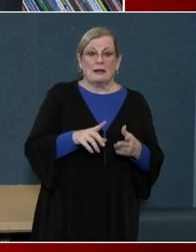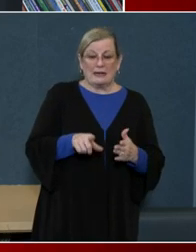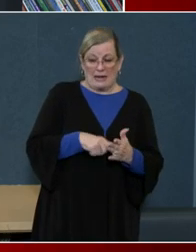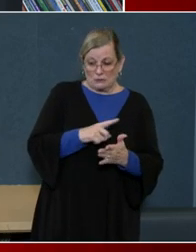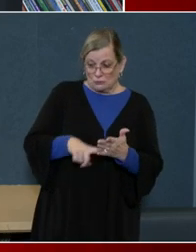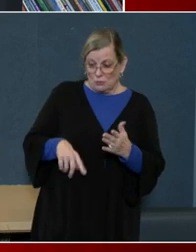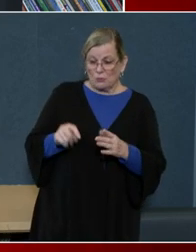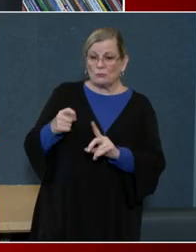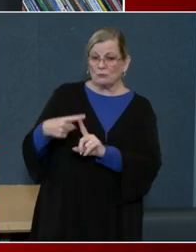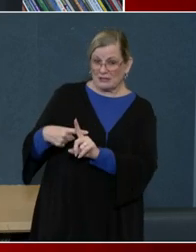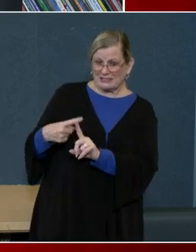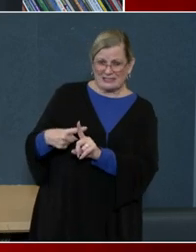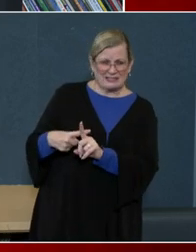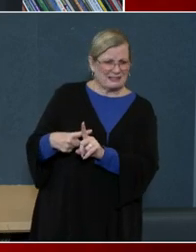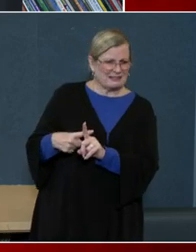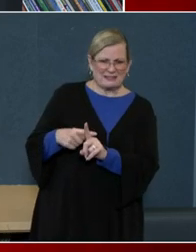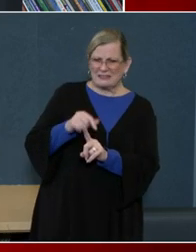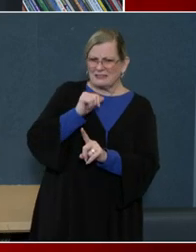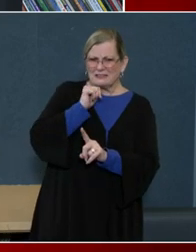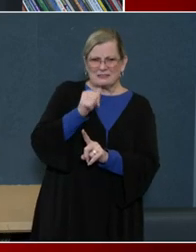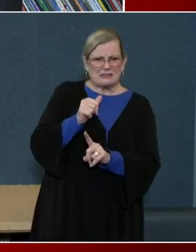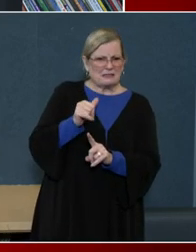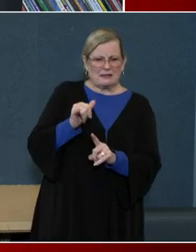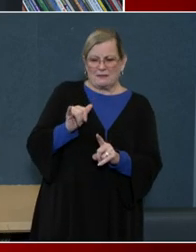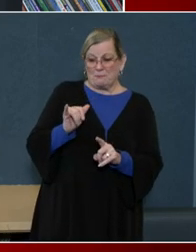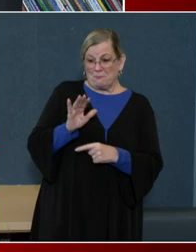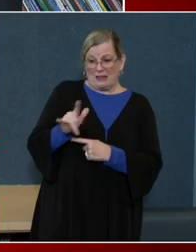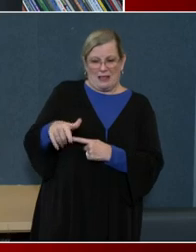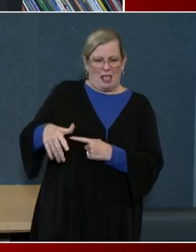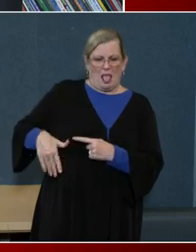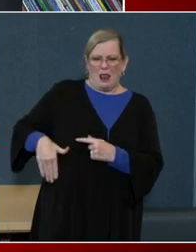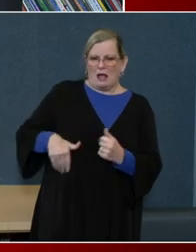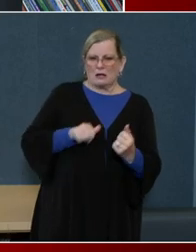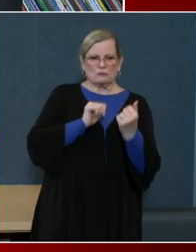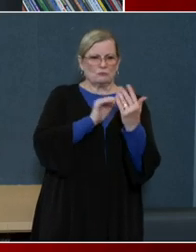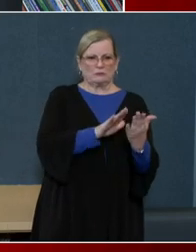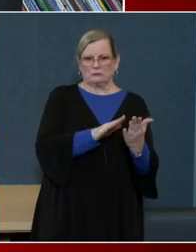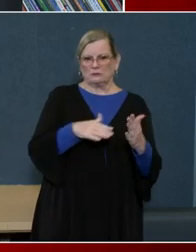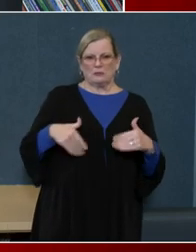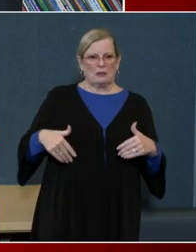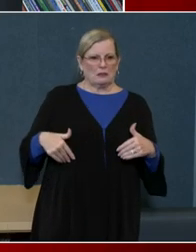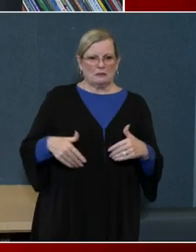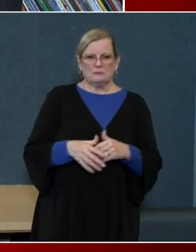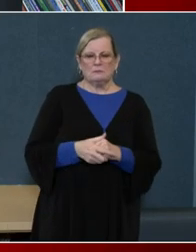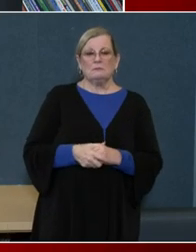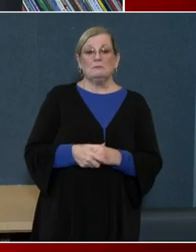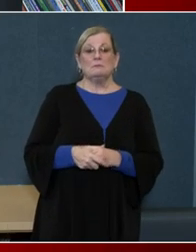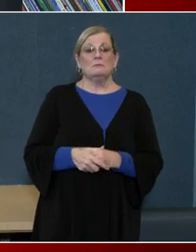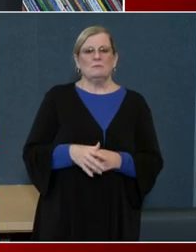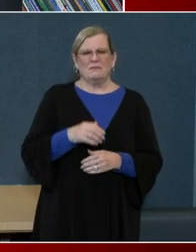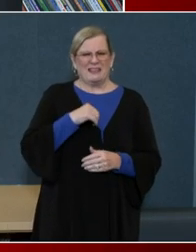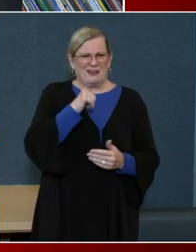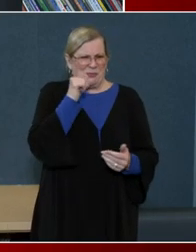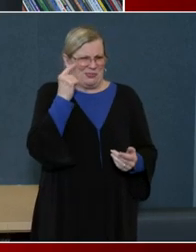address that at all. And I don't think there is support in the council for canceling rent.